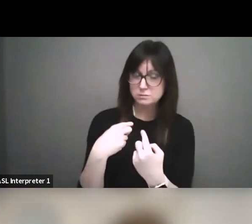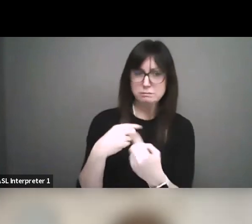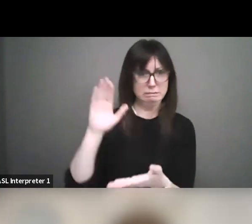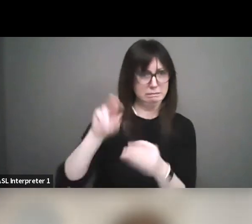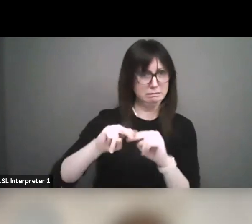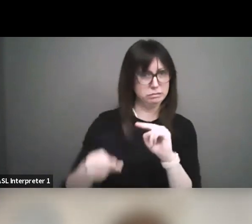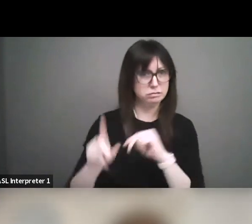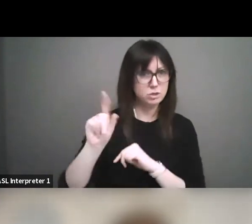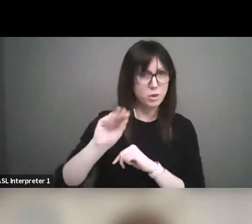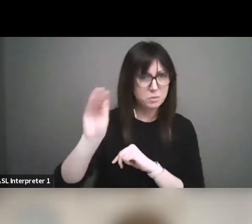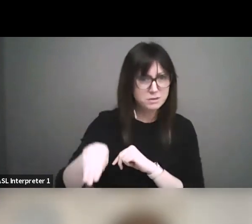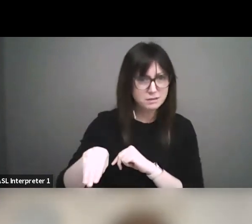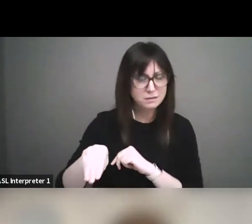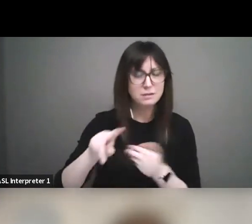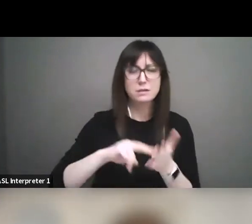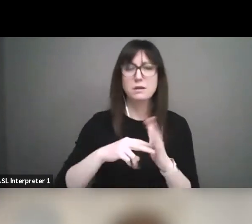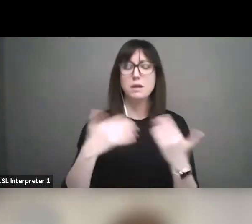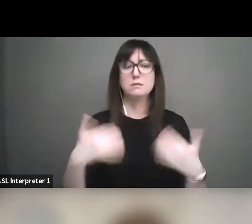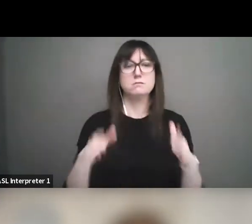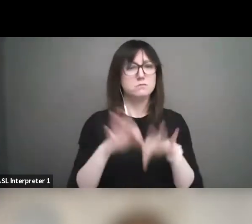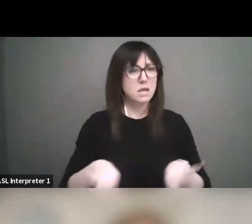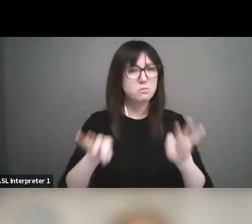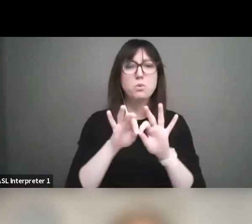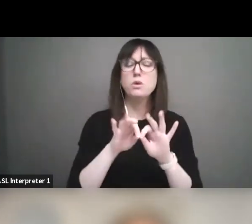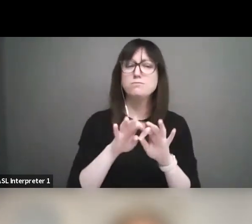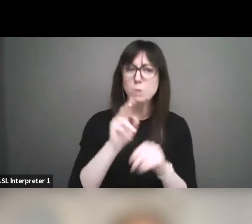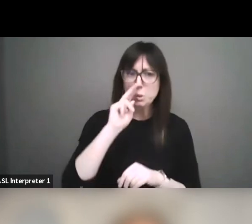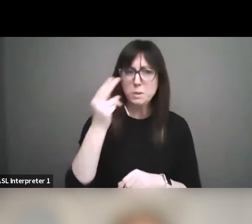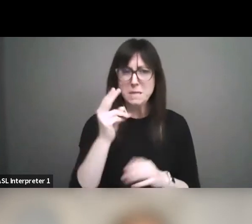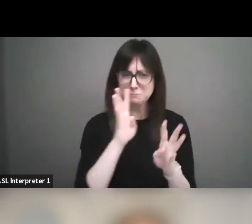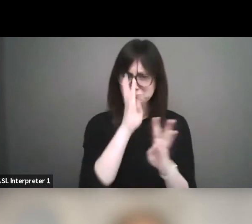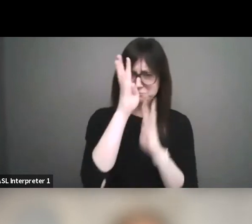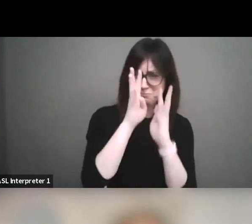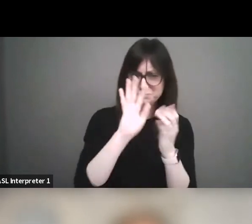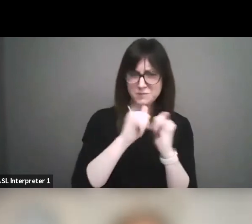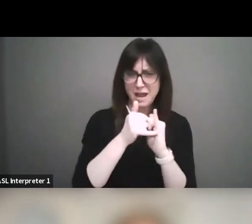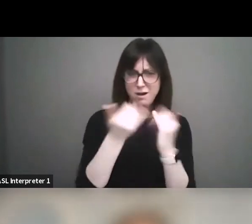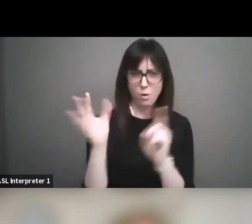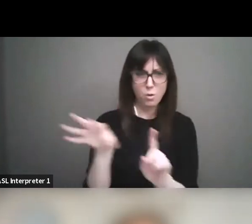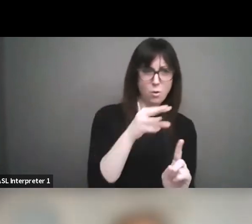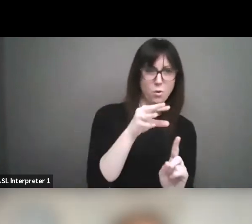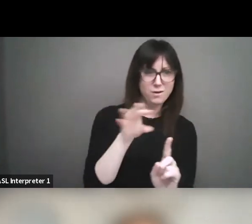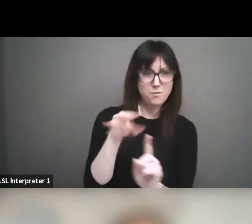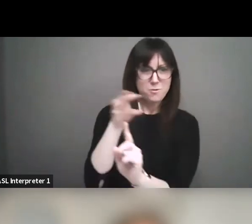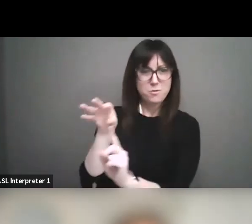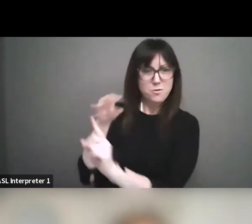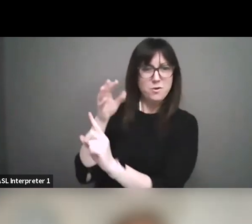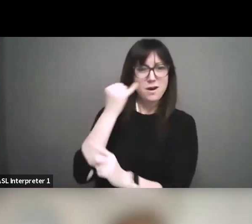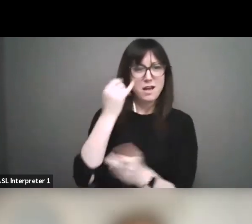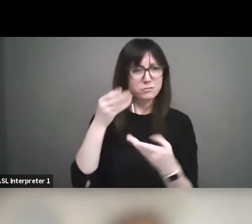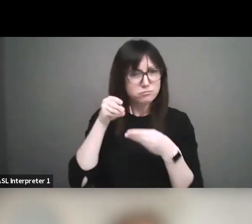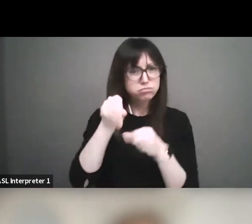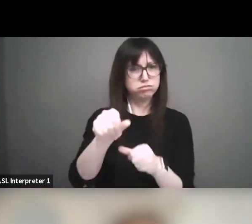20%. So it's very important that we have a unique and creative way to stand out when communicating effectively to